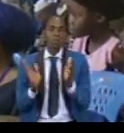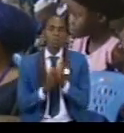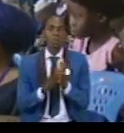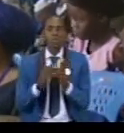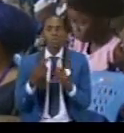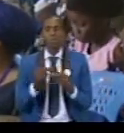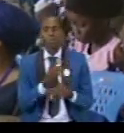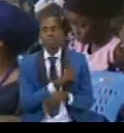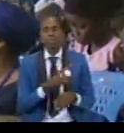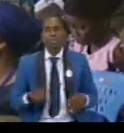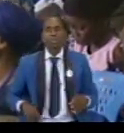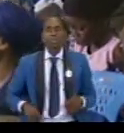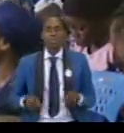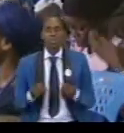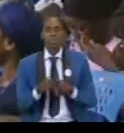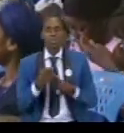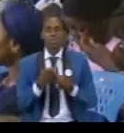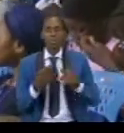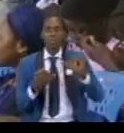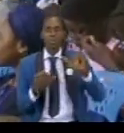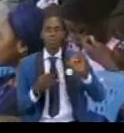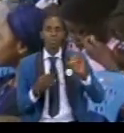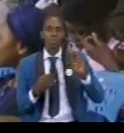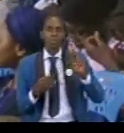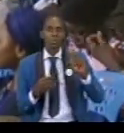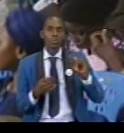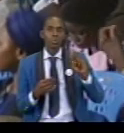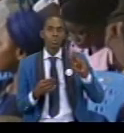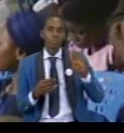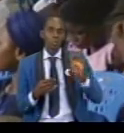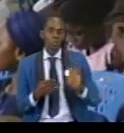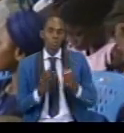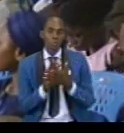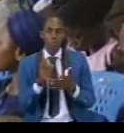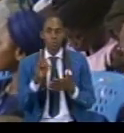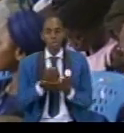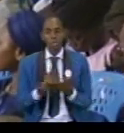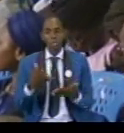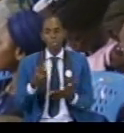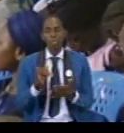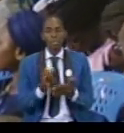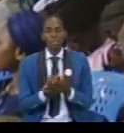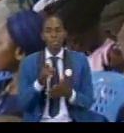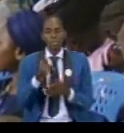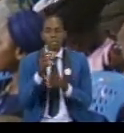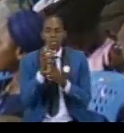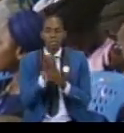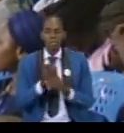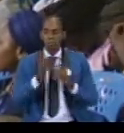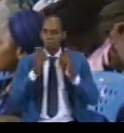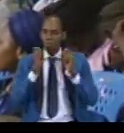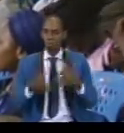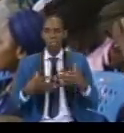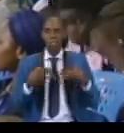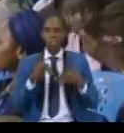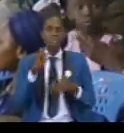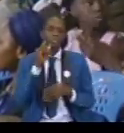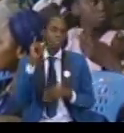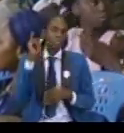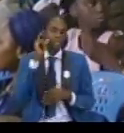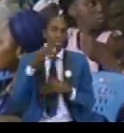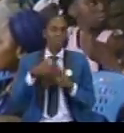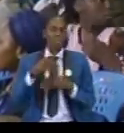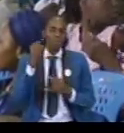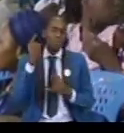Abia on YouTube wrote, I received my instant healing yesterday after the final amen. I've been